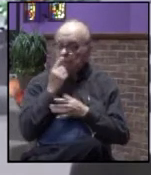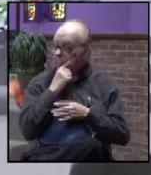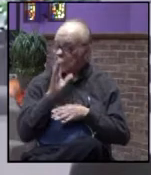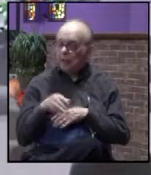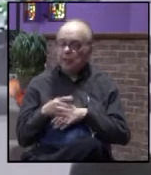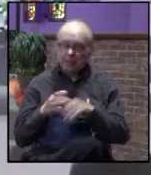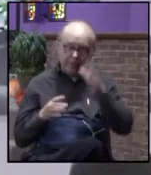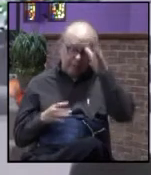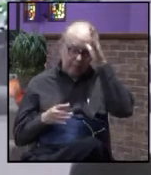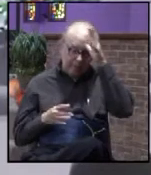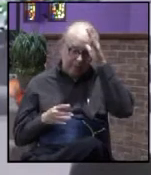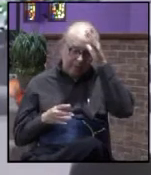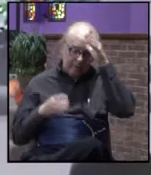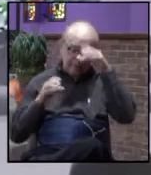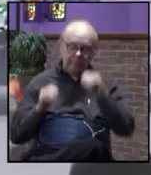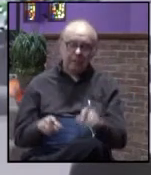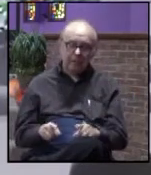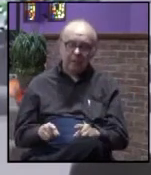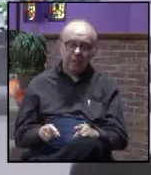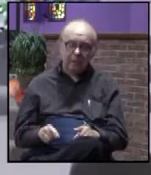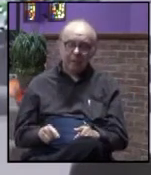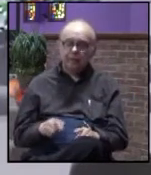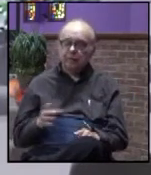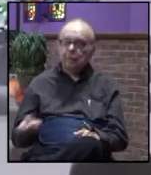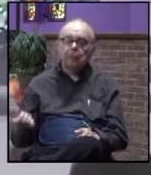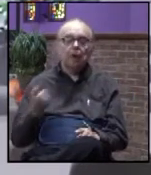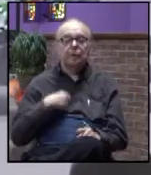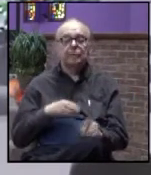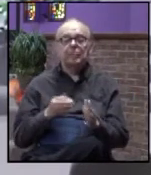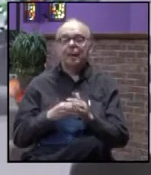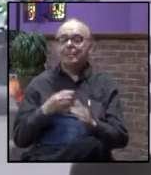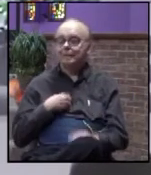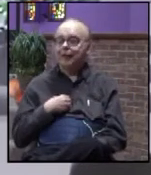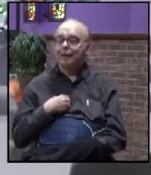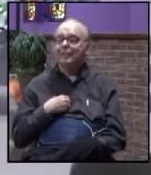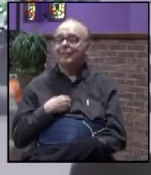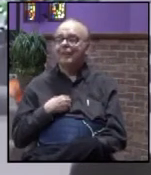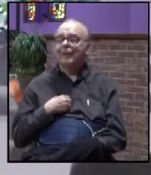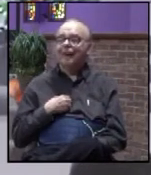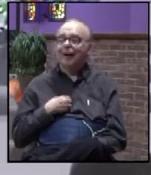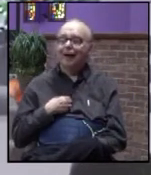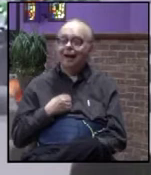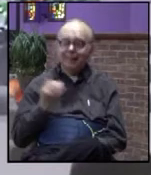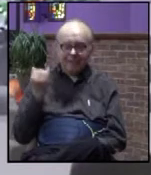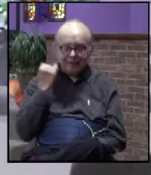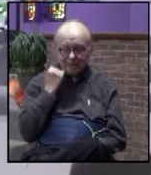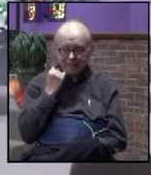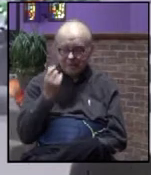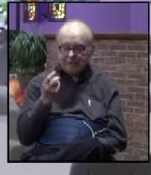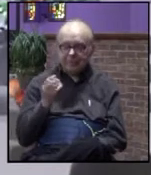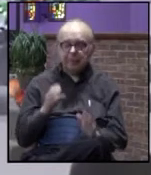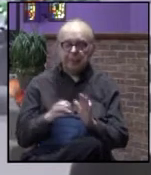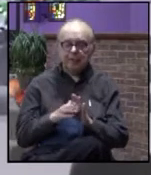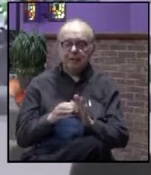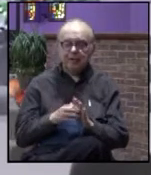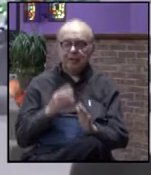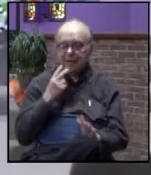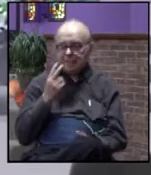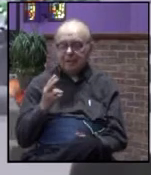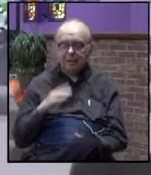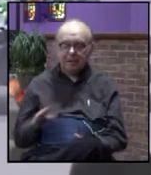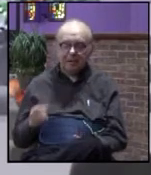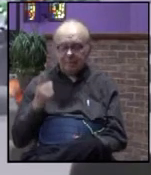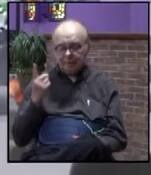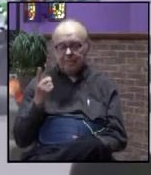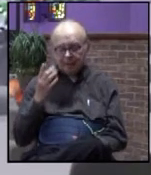whenever she dropped one, then she'd always come back to me, and I was the one that was always there. And if you see my pictures when I was little, you can